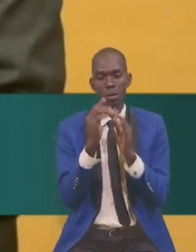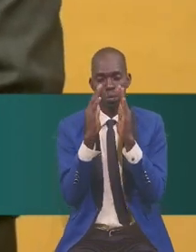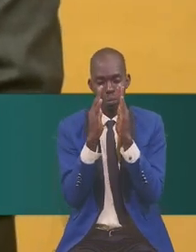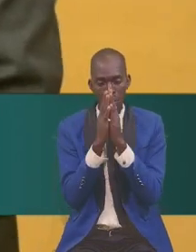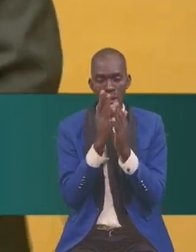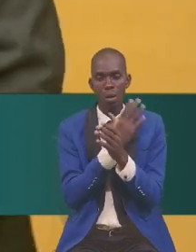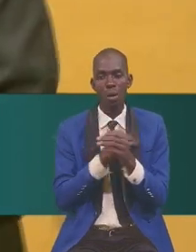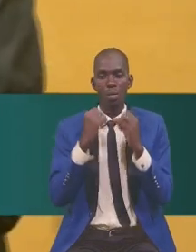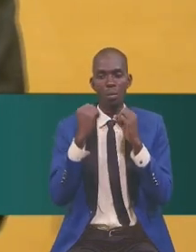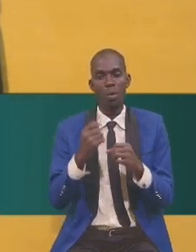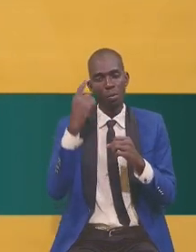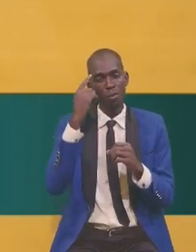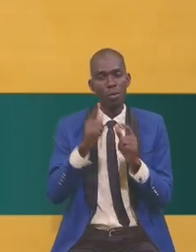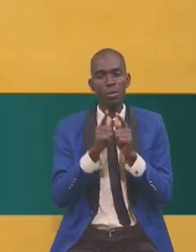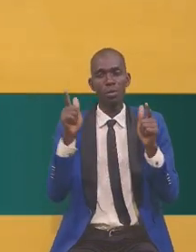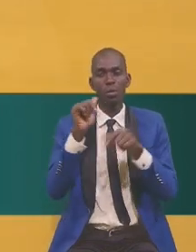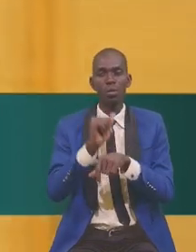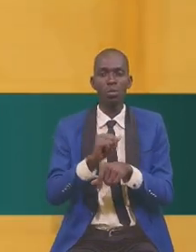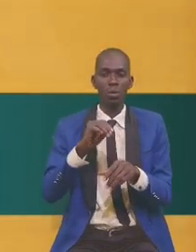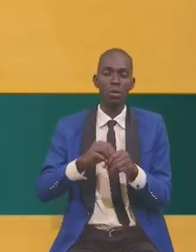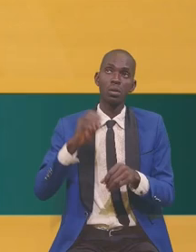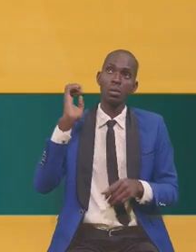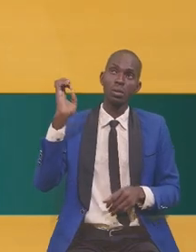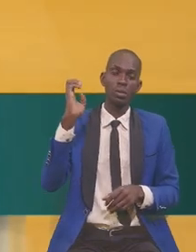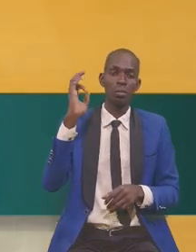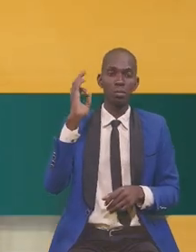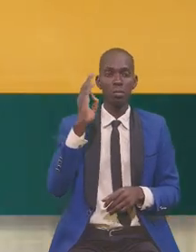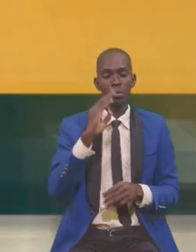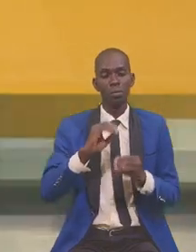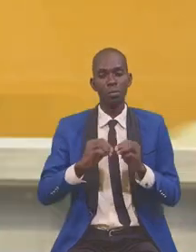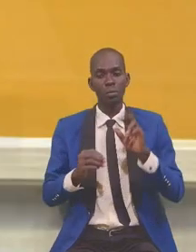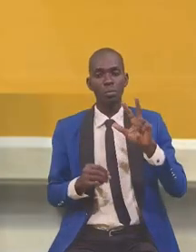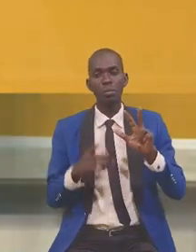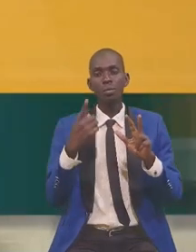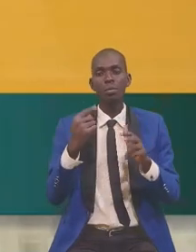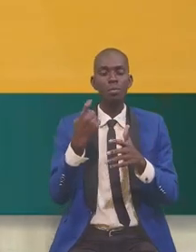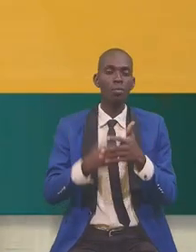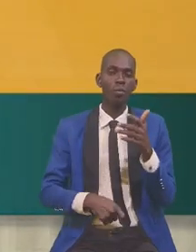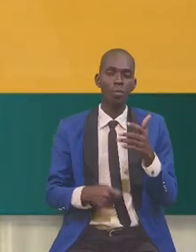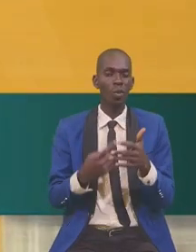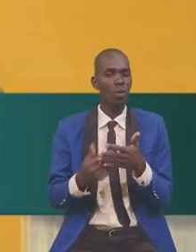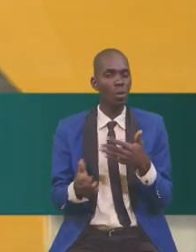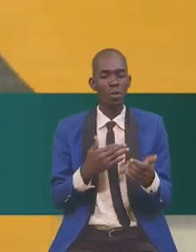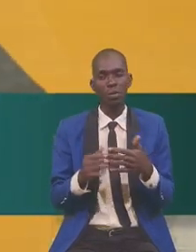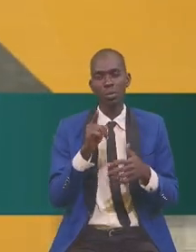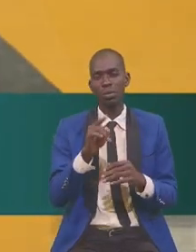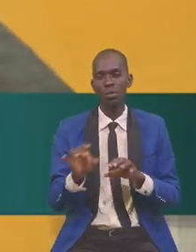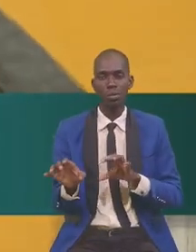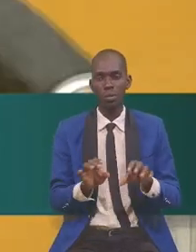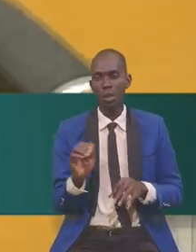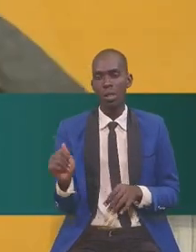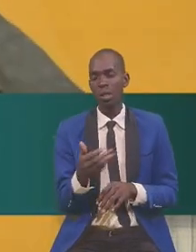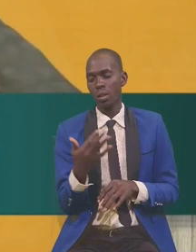in evangelism. Number three, the price. You know, anything we do, any profit